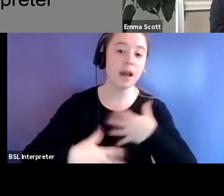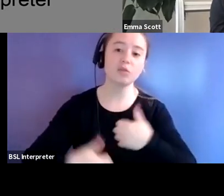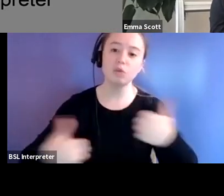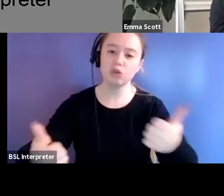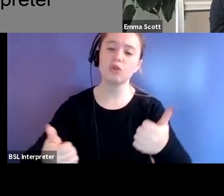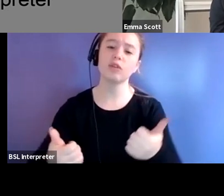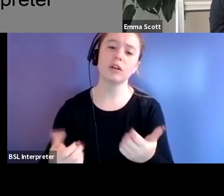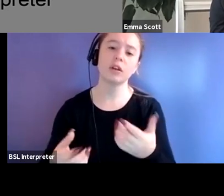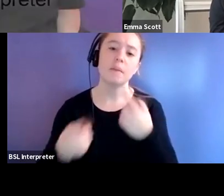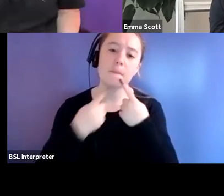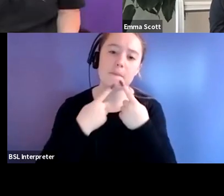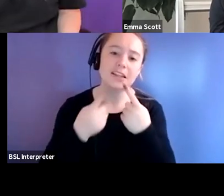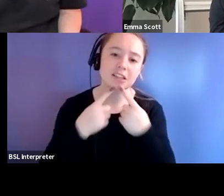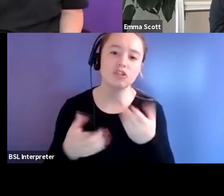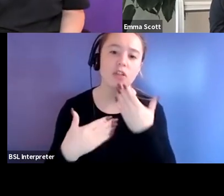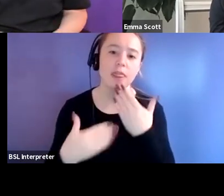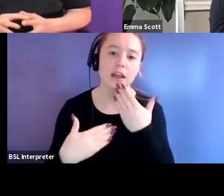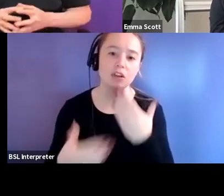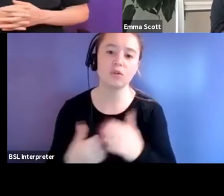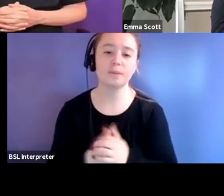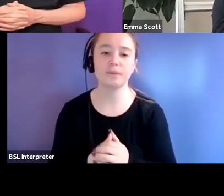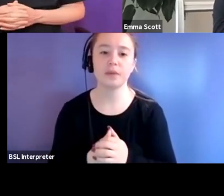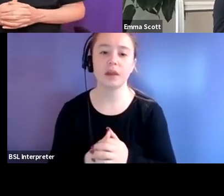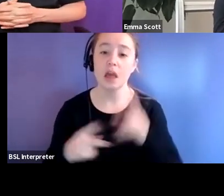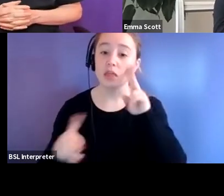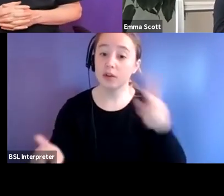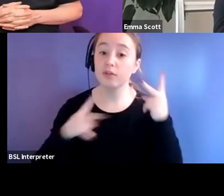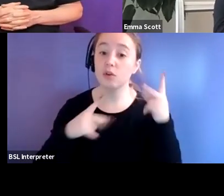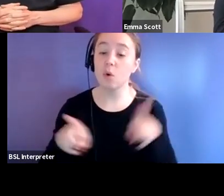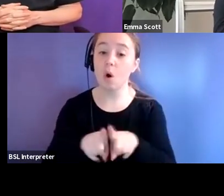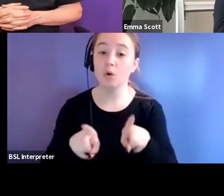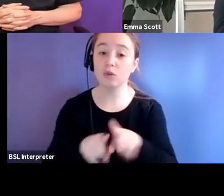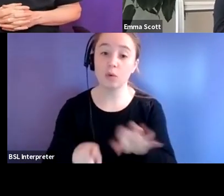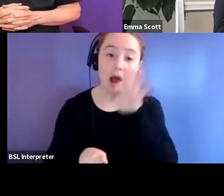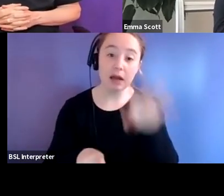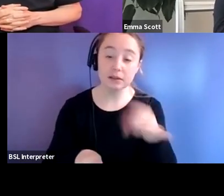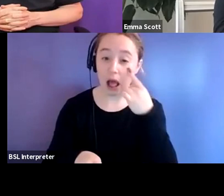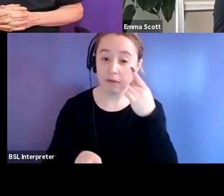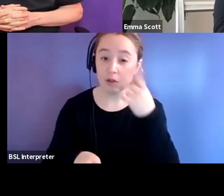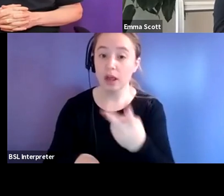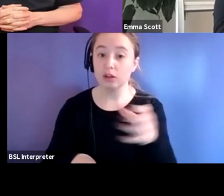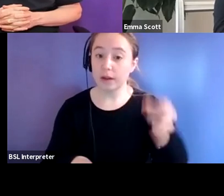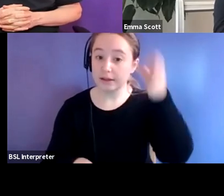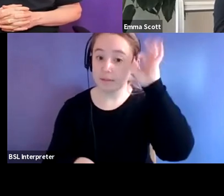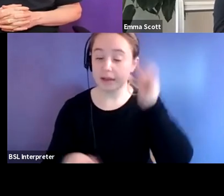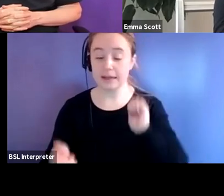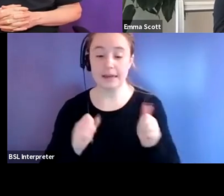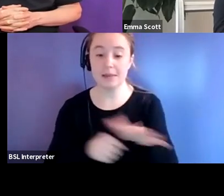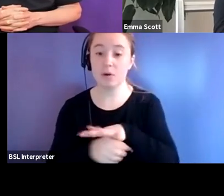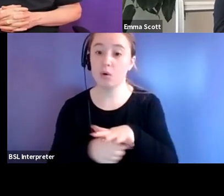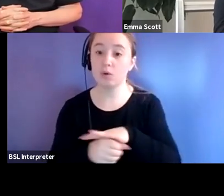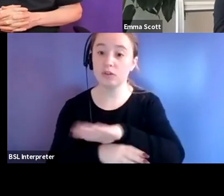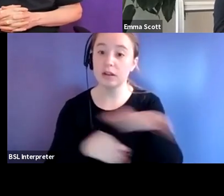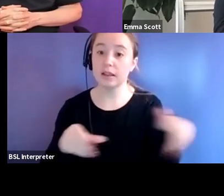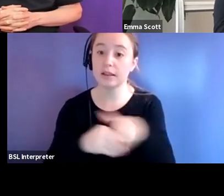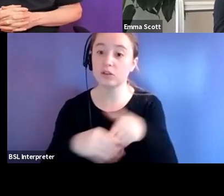the review group responds to that. And the review has also been asked to look at 20-minute neighbourhoods as part of the